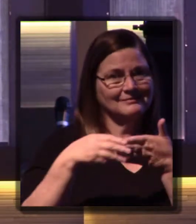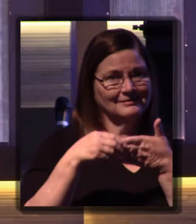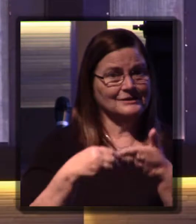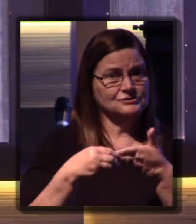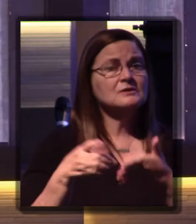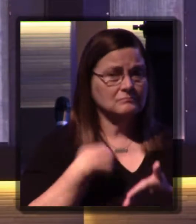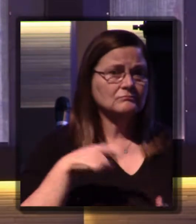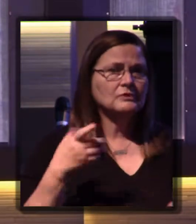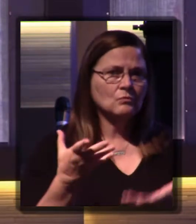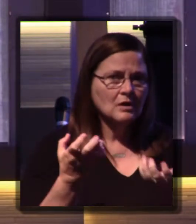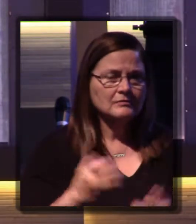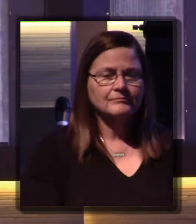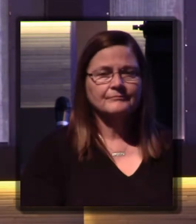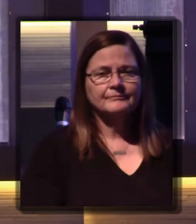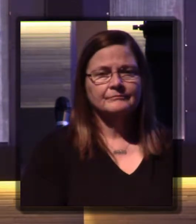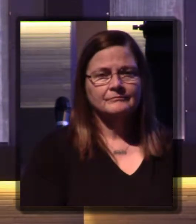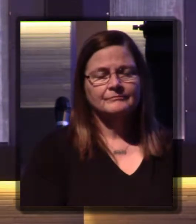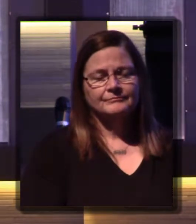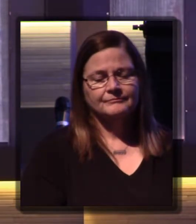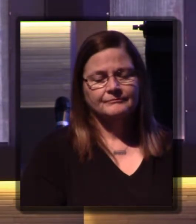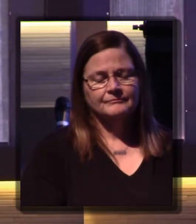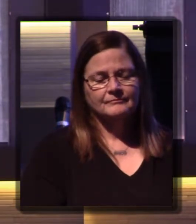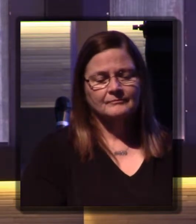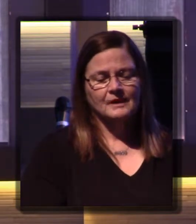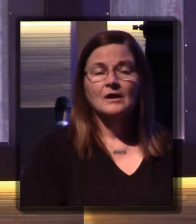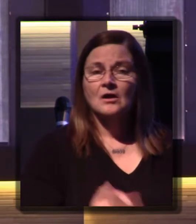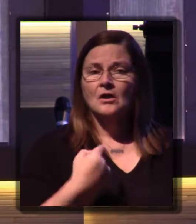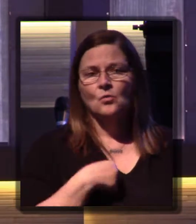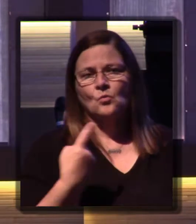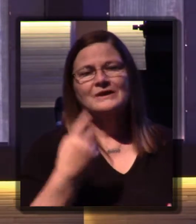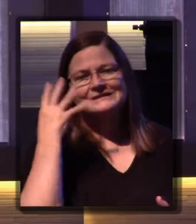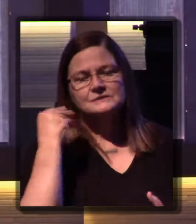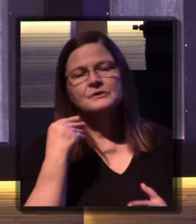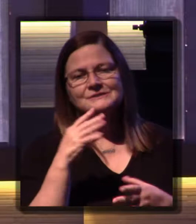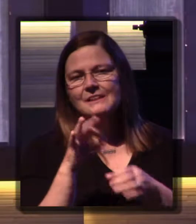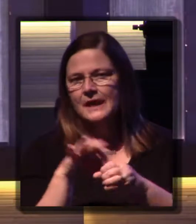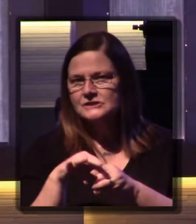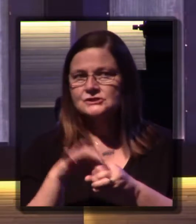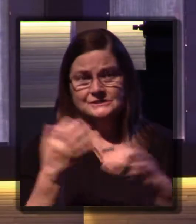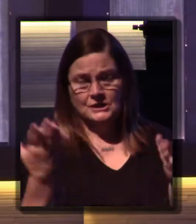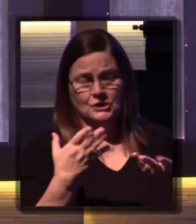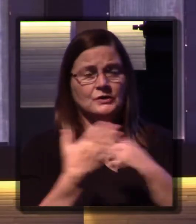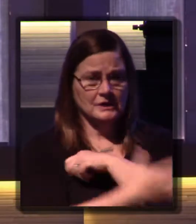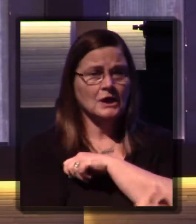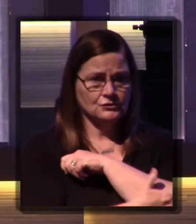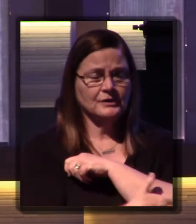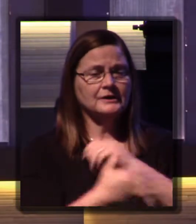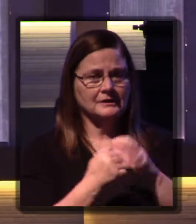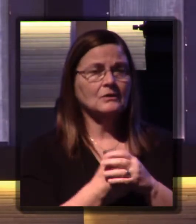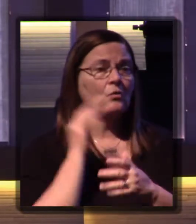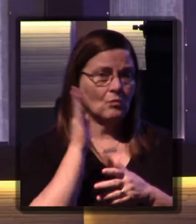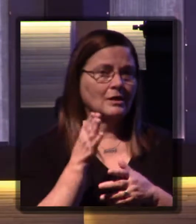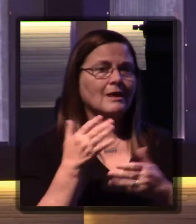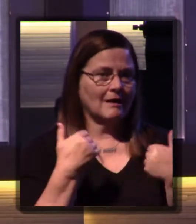which we long. The leadership. You know, we go through election cycles here in our country, do we not? And we're going to